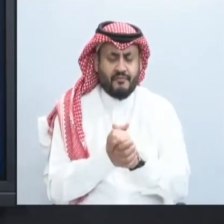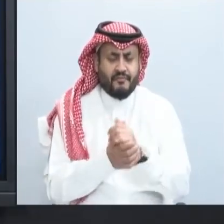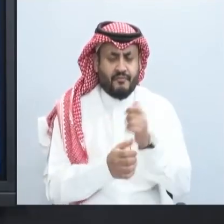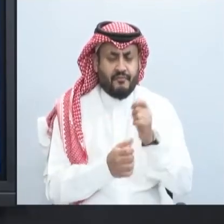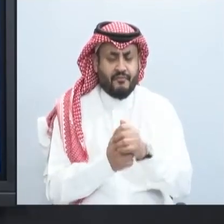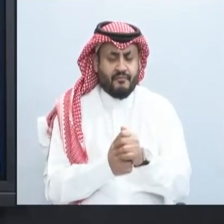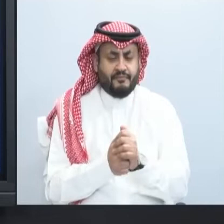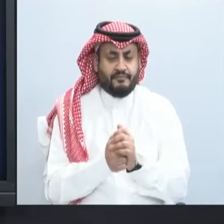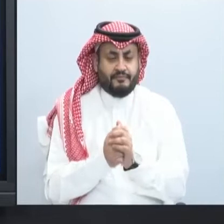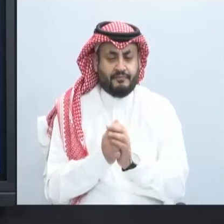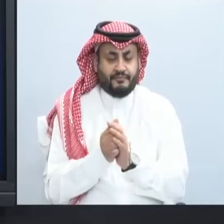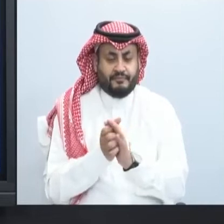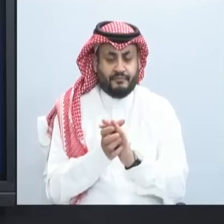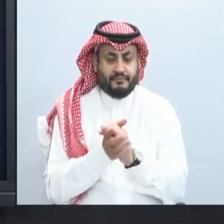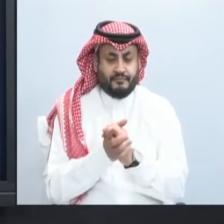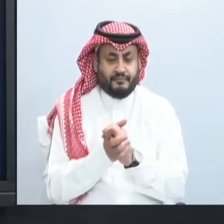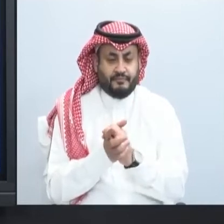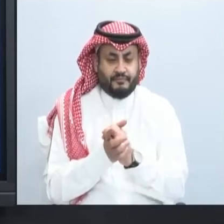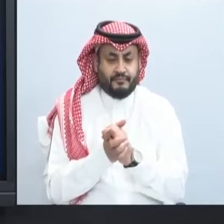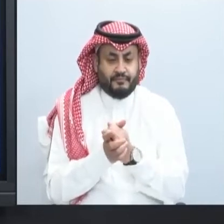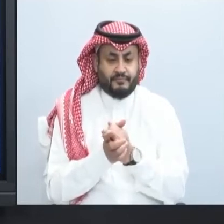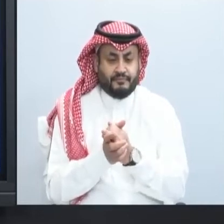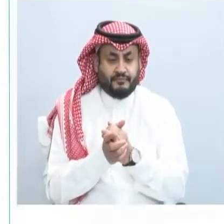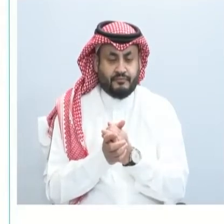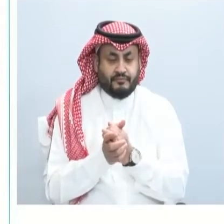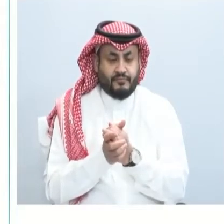the sounds that we heard in this text.